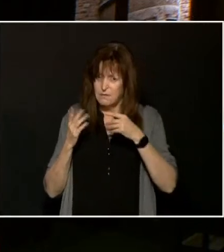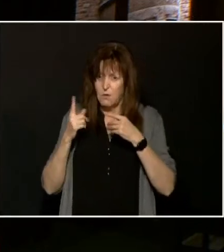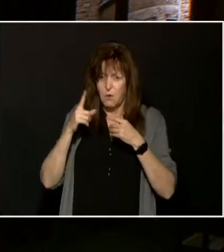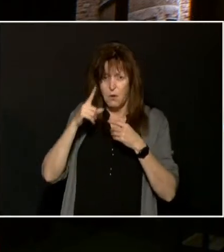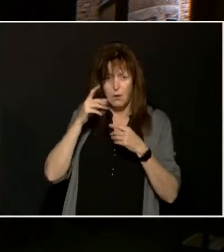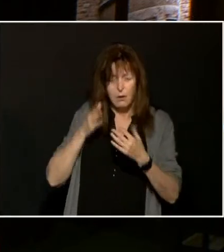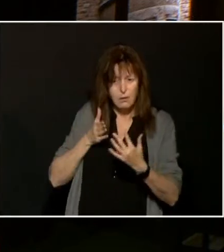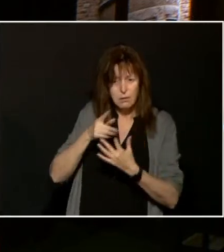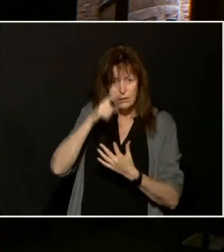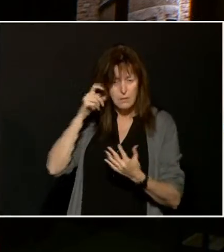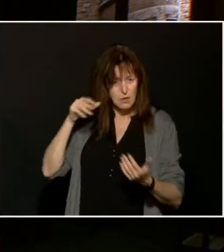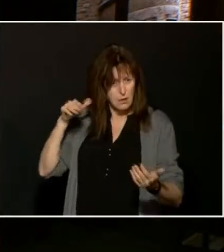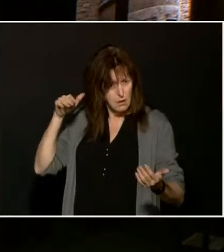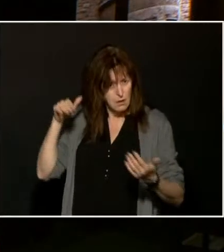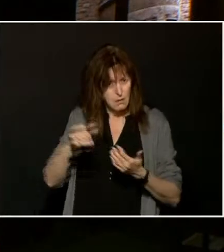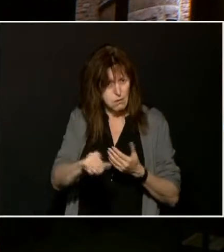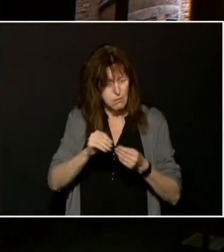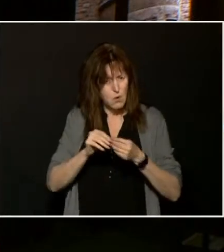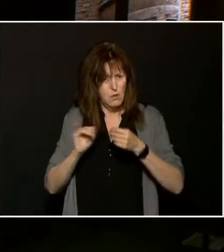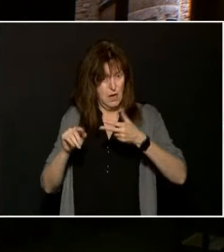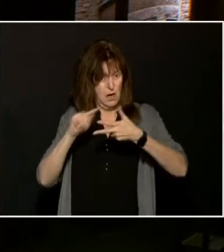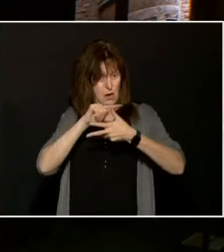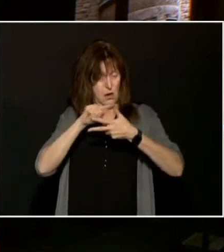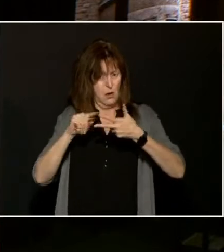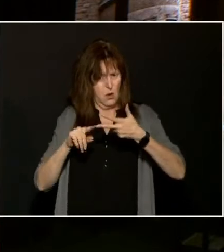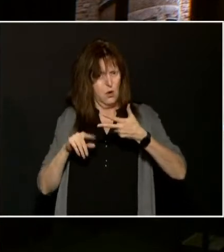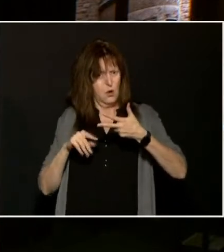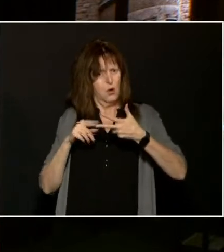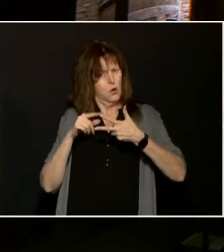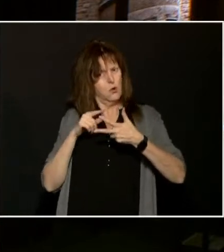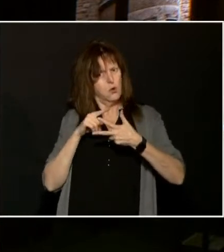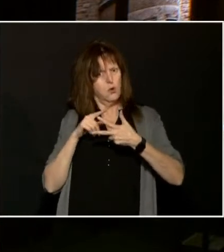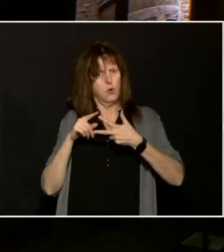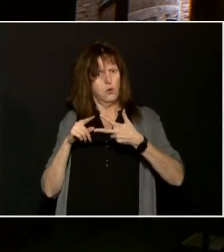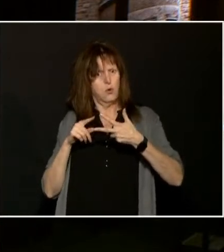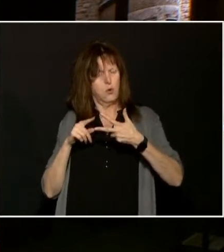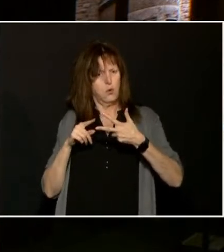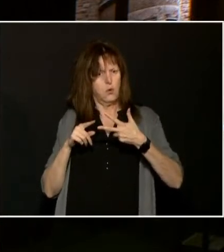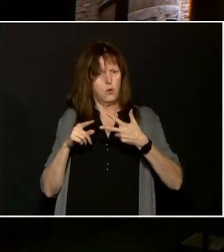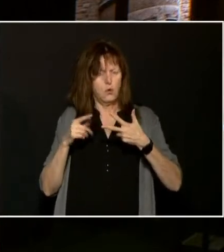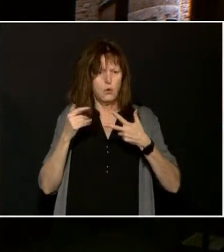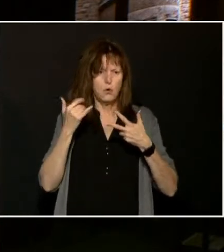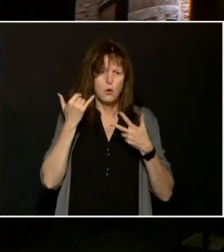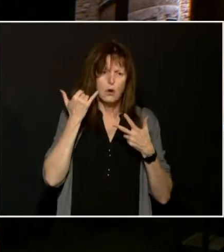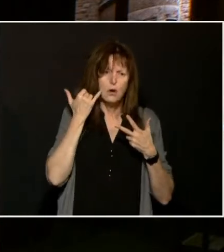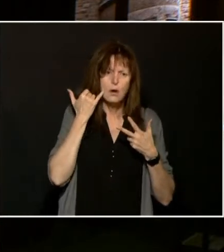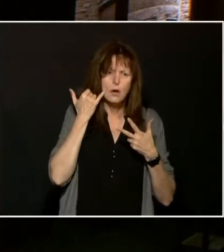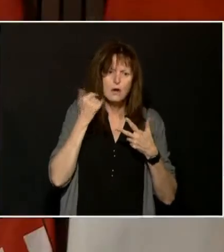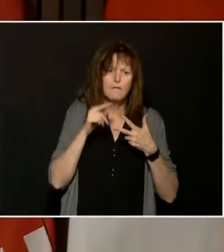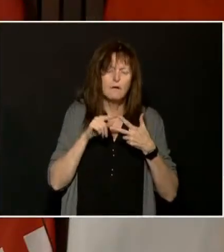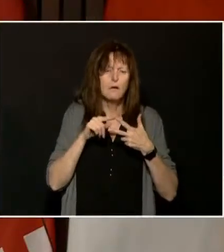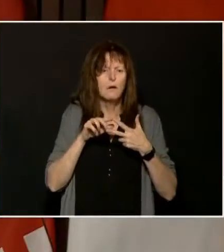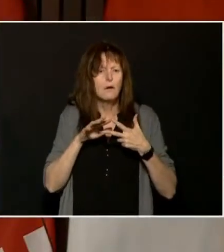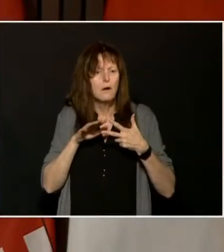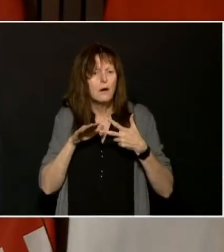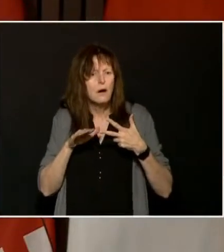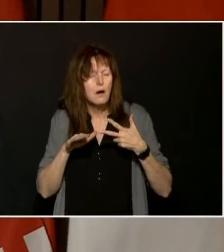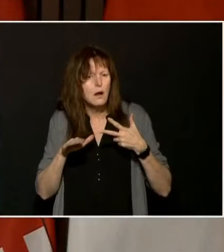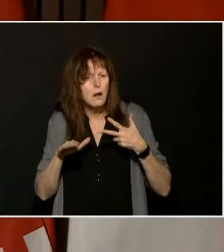and it makes a difference beyond that as well. I mean, the yellow line starts to go down near the end of June,